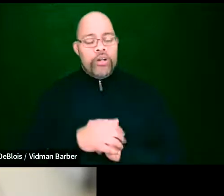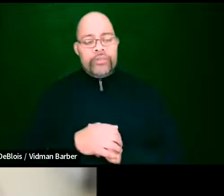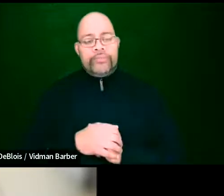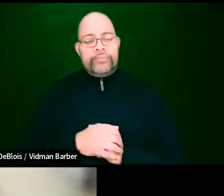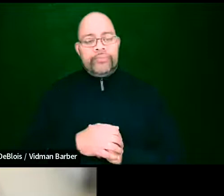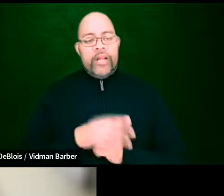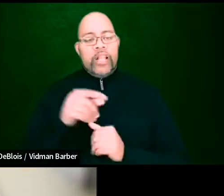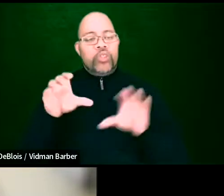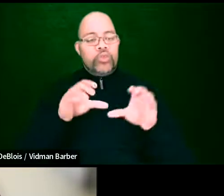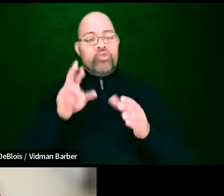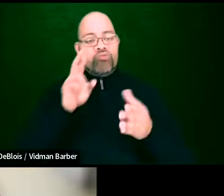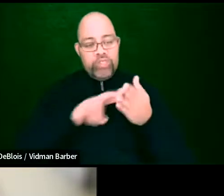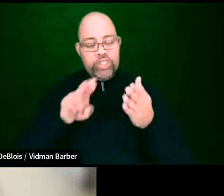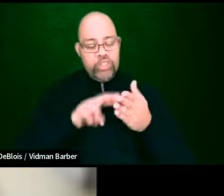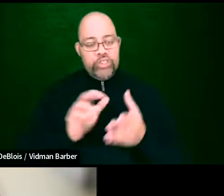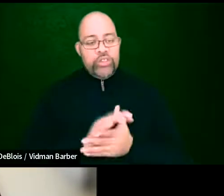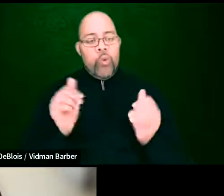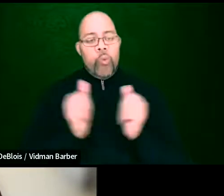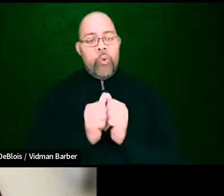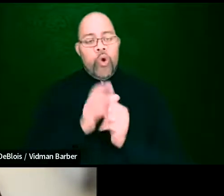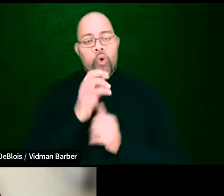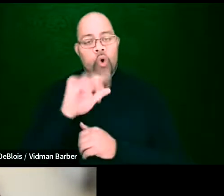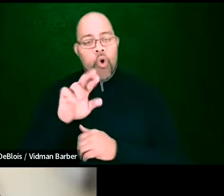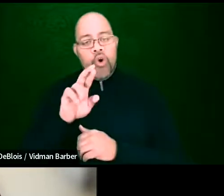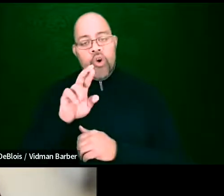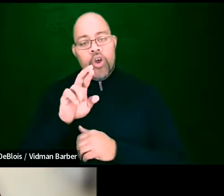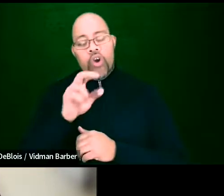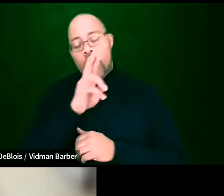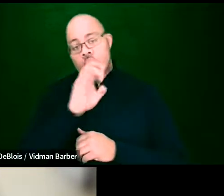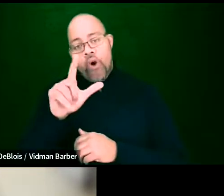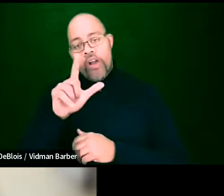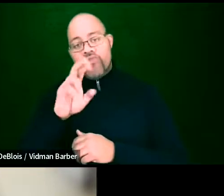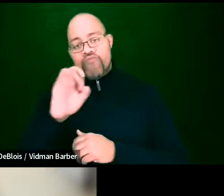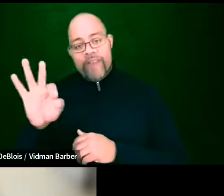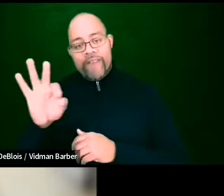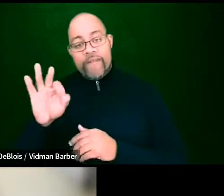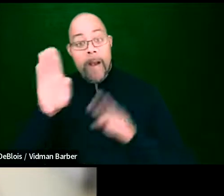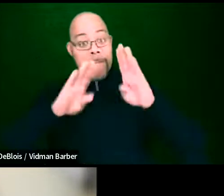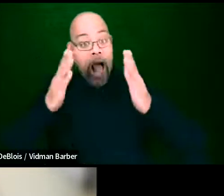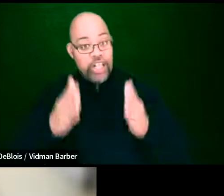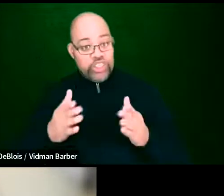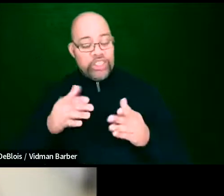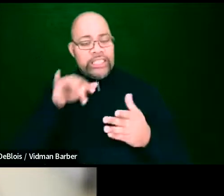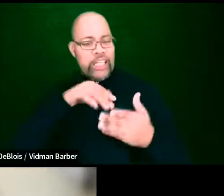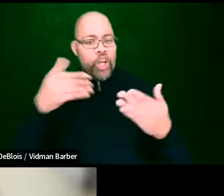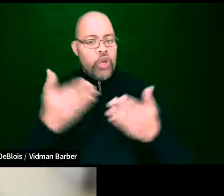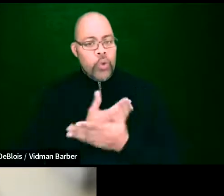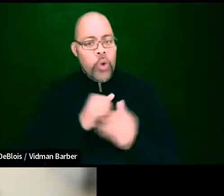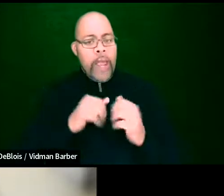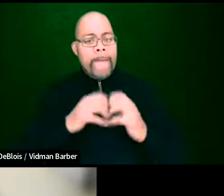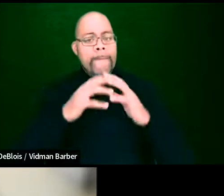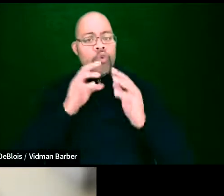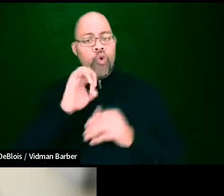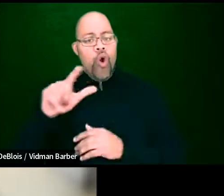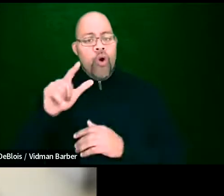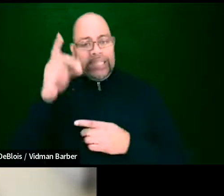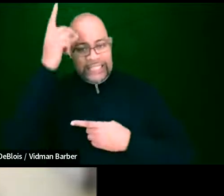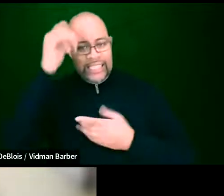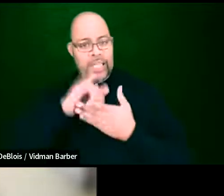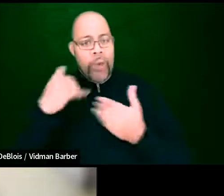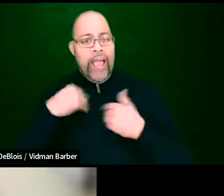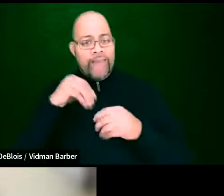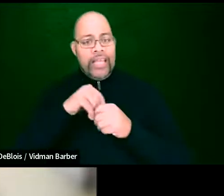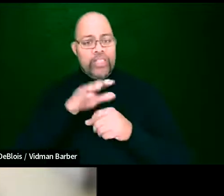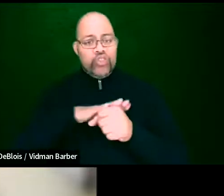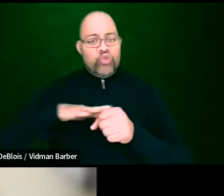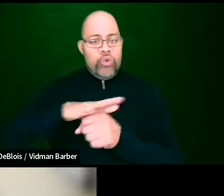And they're doing research with coral reef biologists studying a new emerging coral disease that we have in the